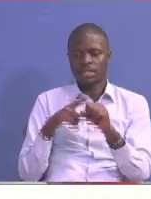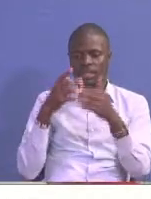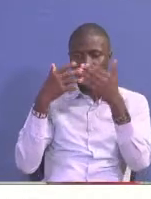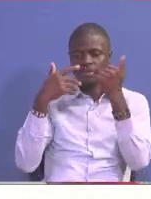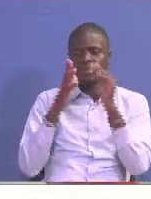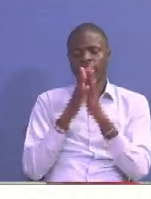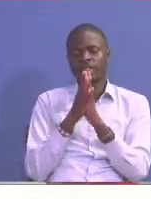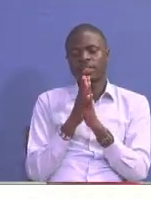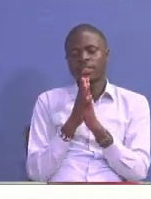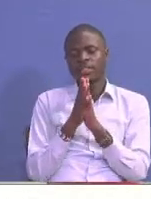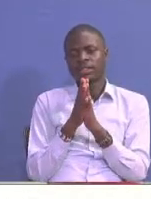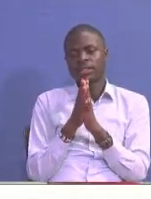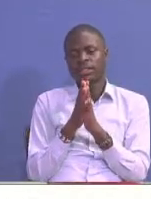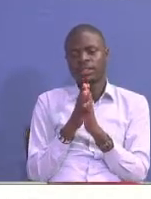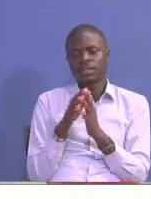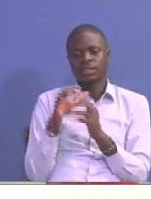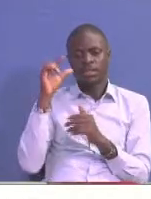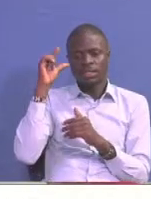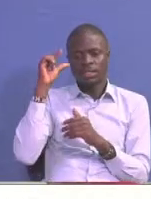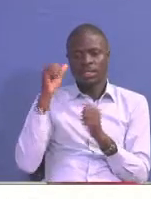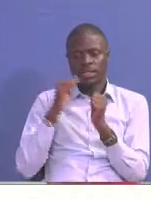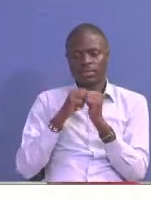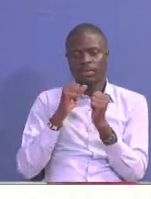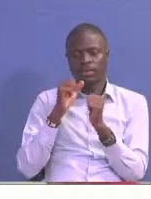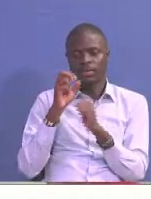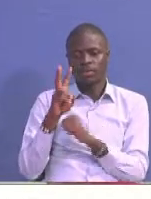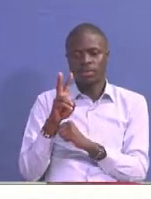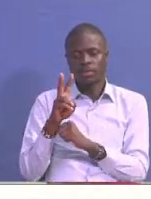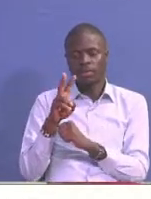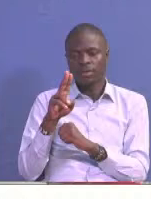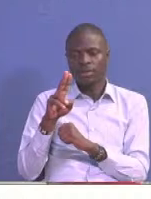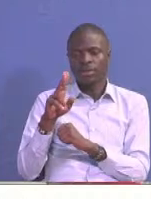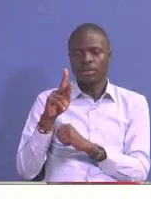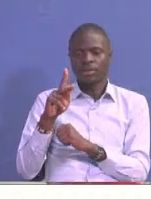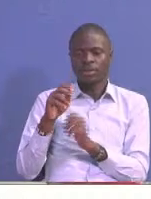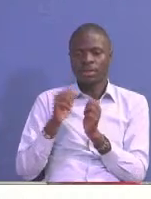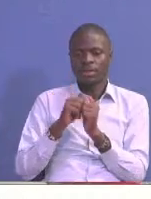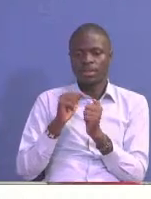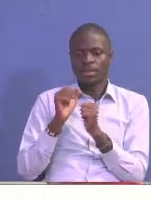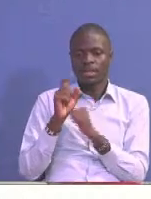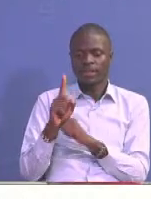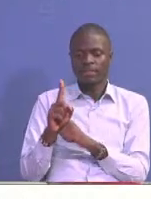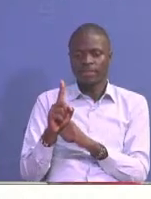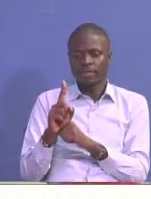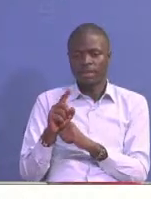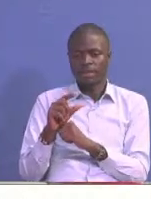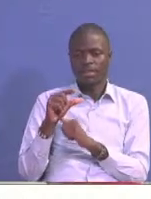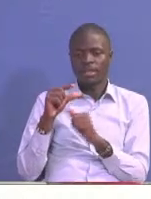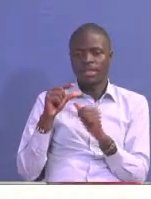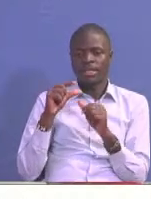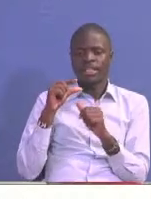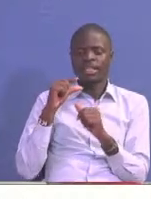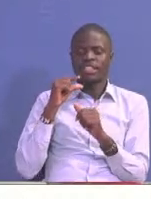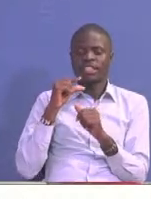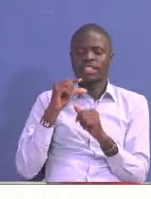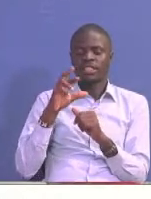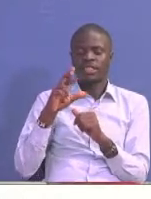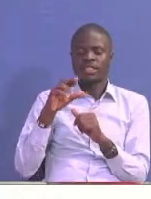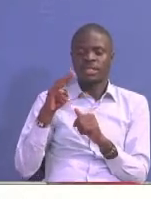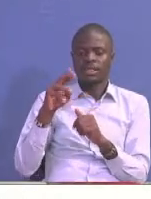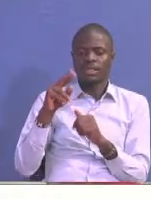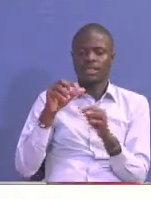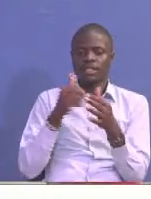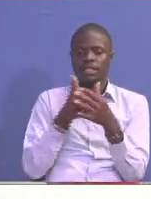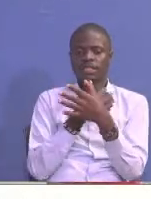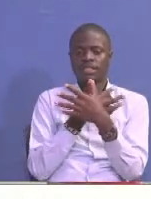universities, China with 12, UK with 11, Germany with 8,